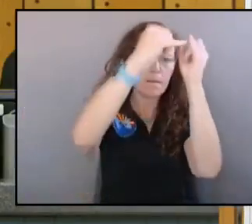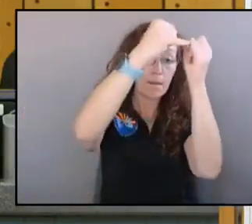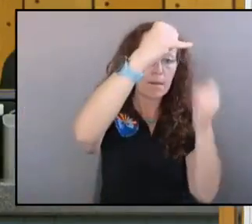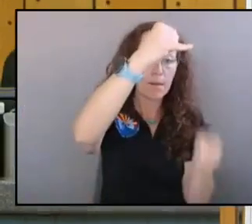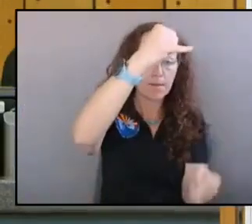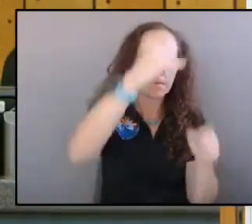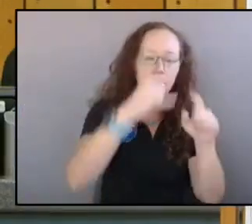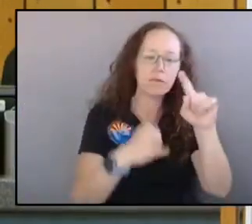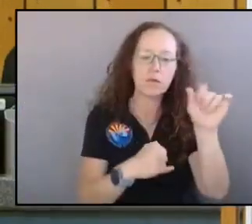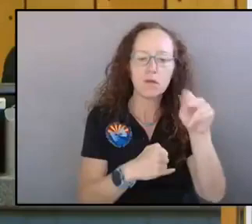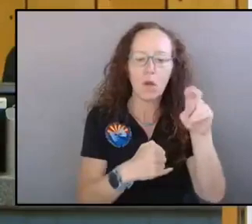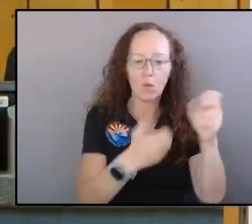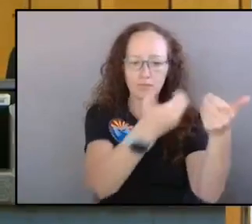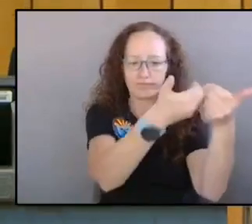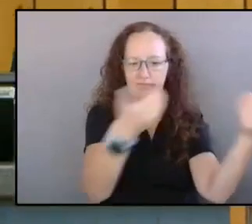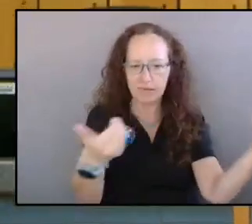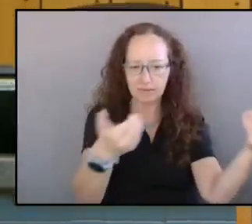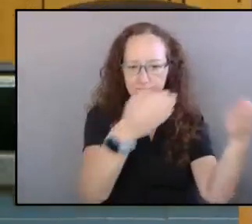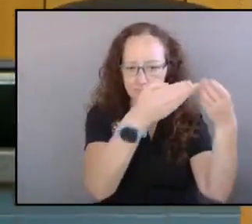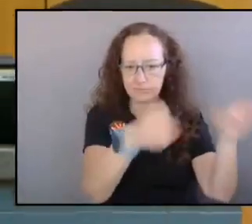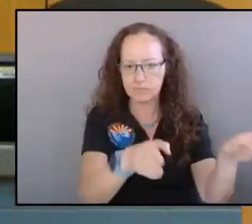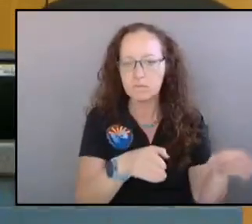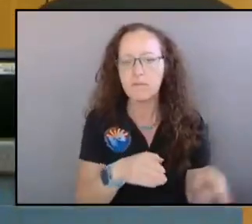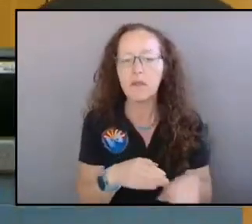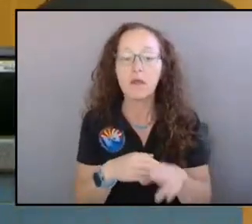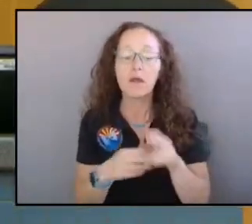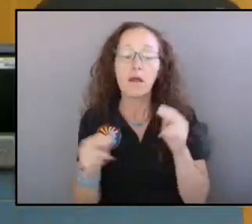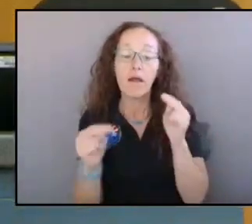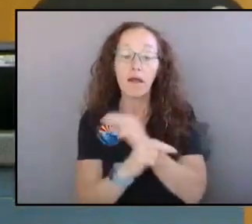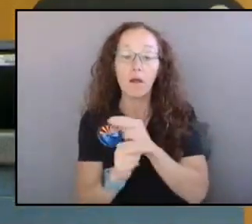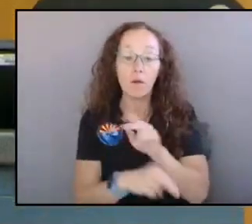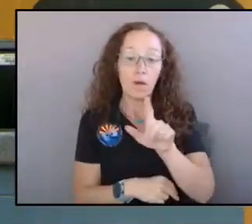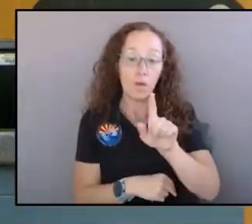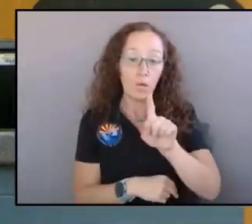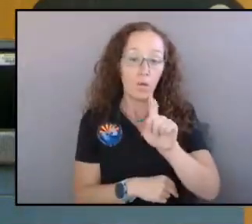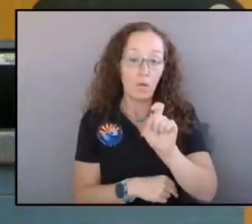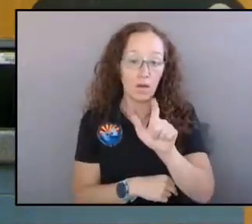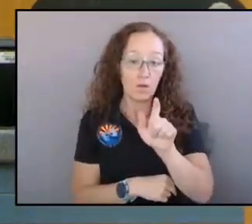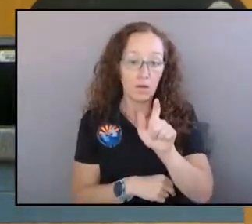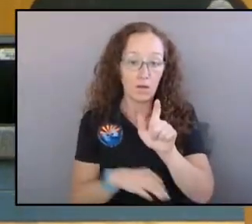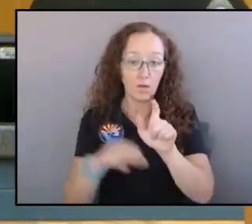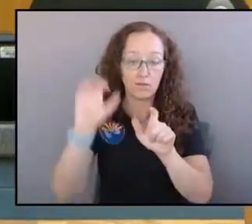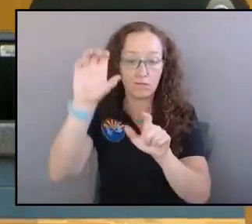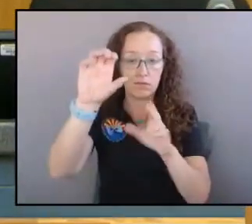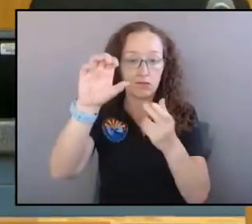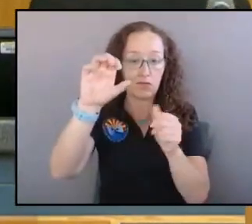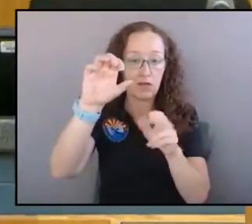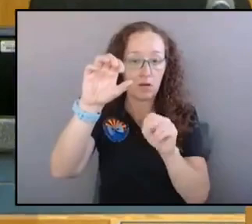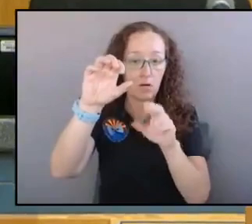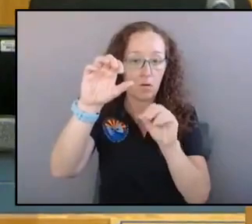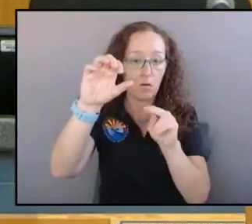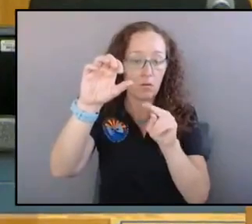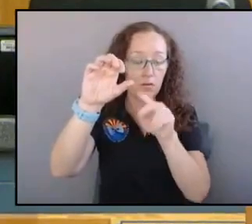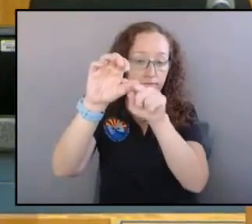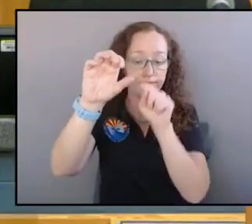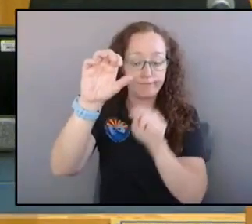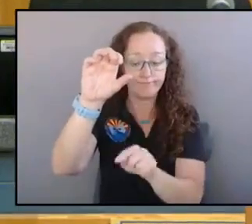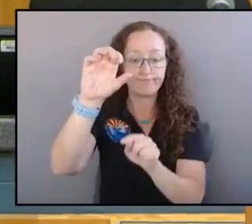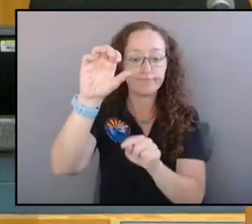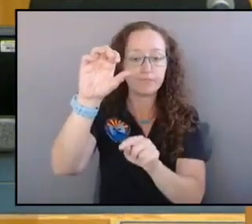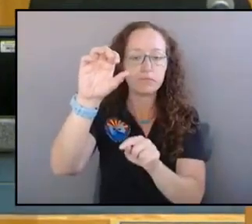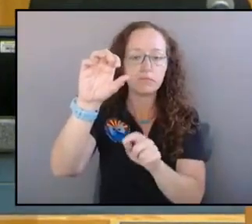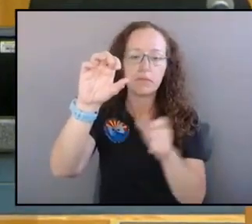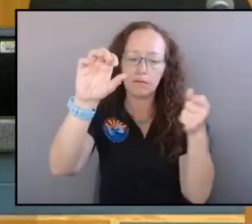Highway 121 corridor, south of Chacon, fire continues to back down the ridges